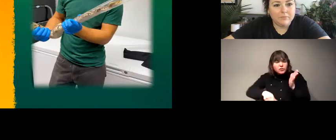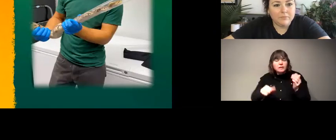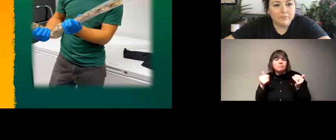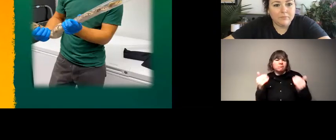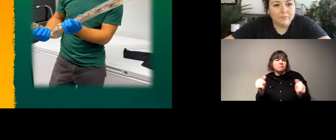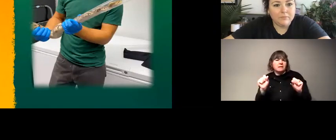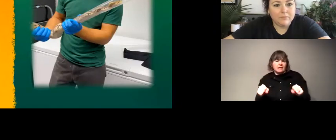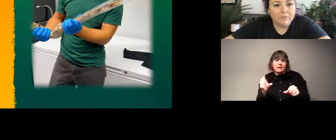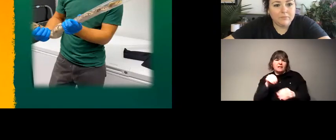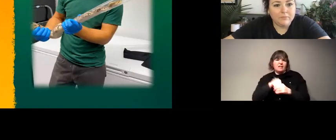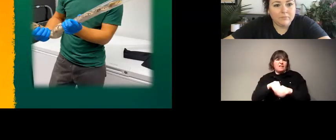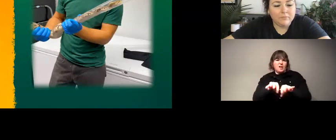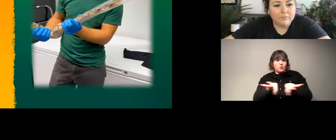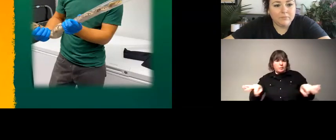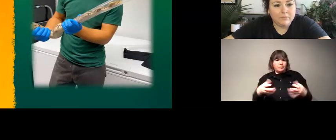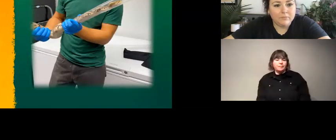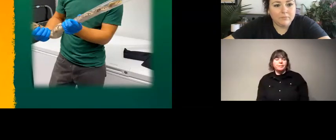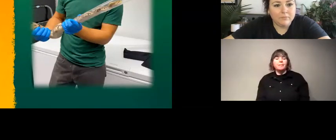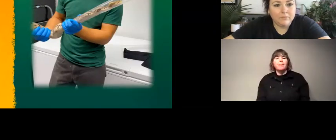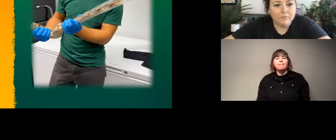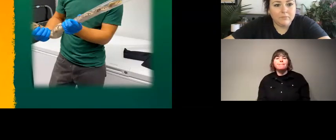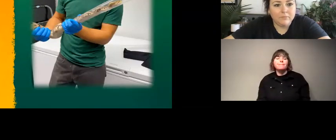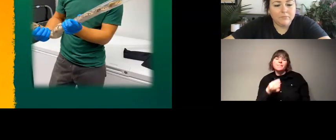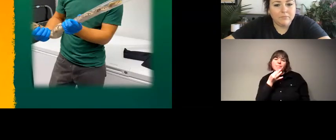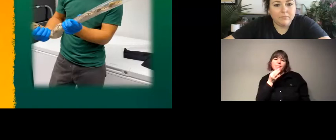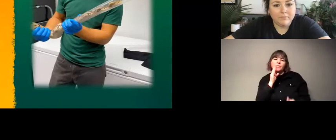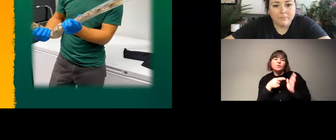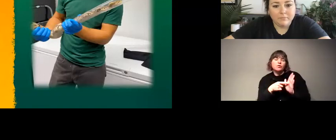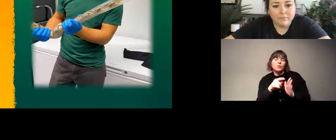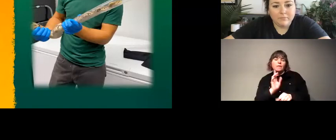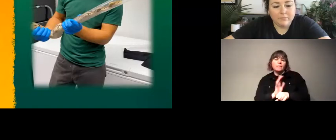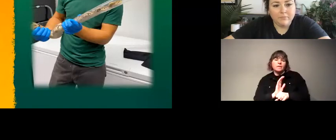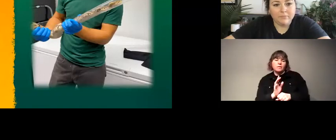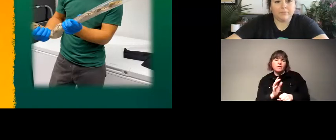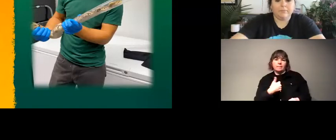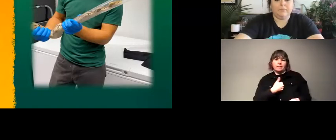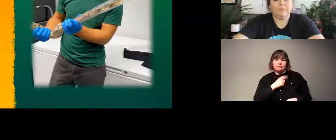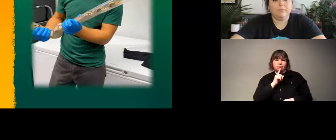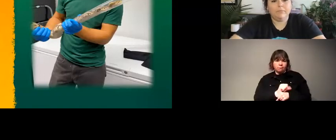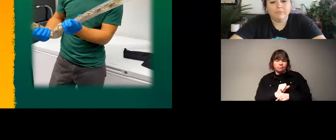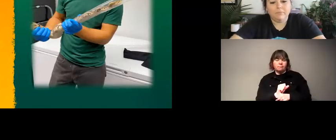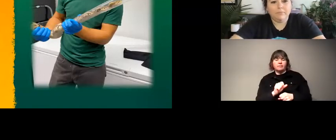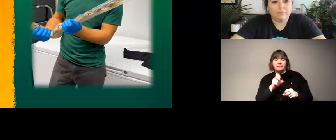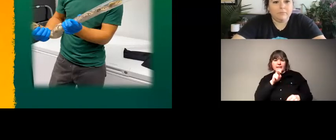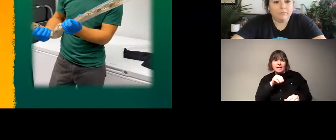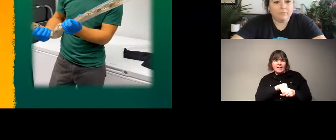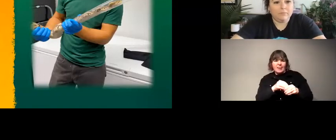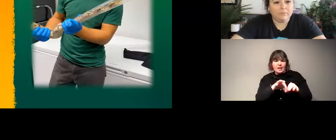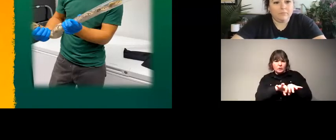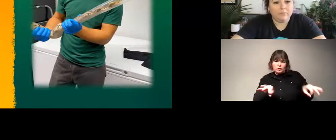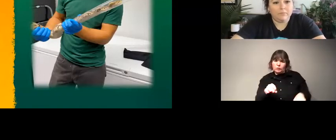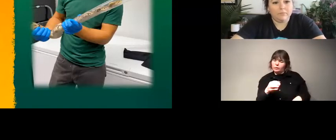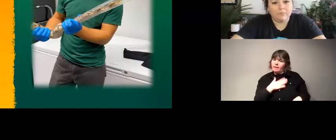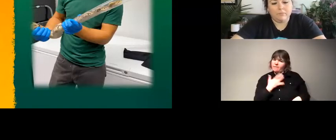that. So in a little bit, I'll actually show you guys a video of me actually tubing a snake. It's pretty fun. It's one of my favorite things to